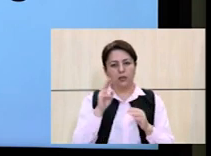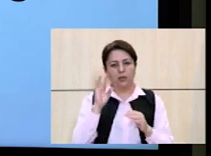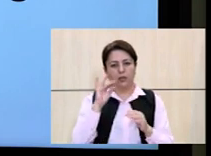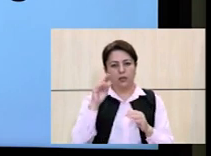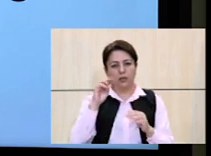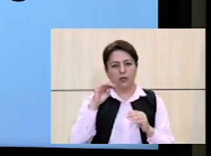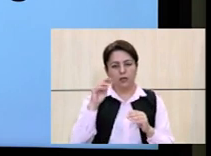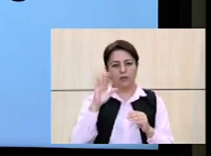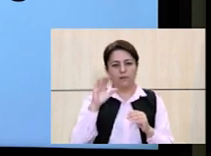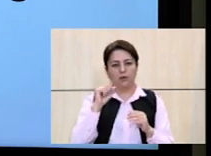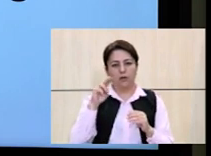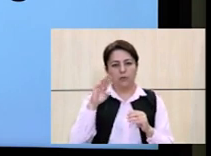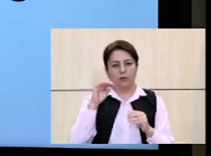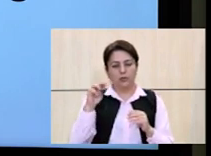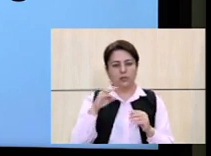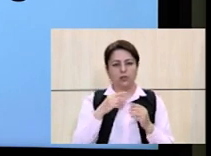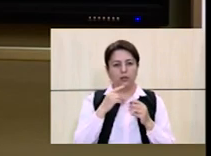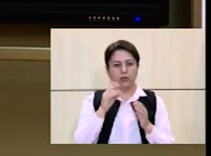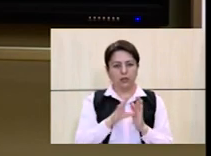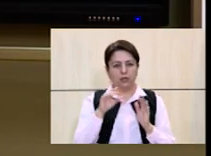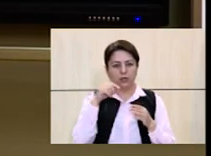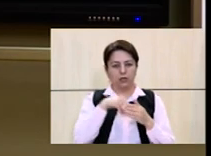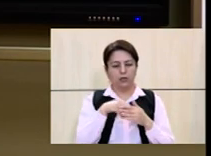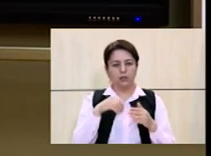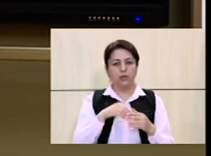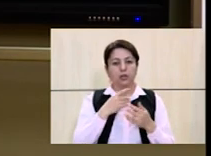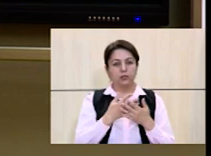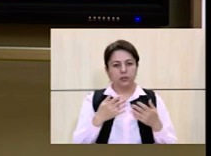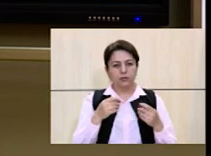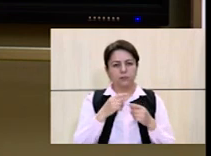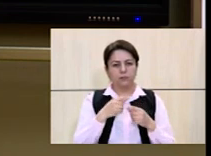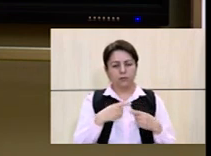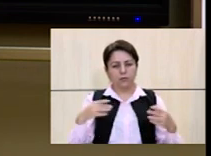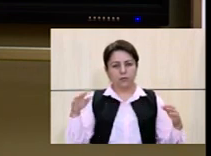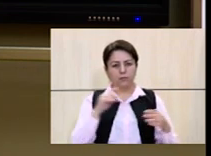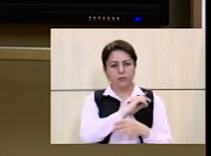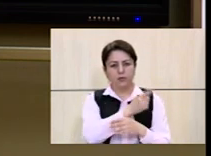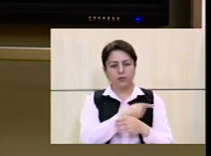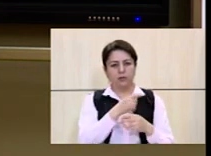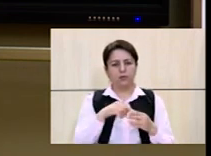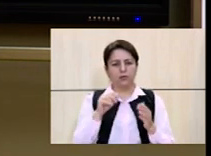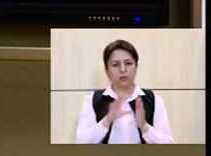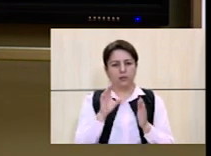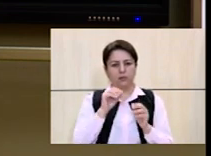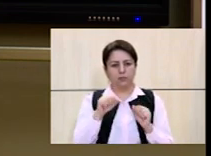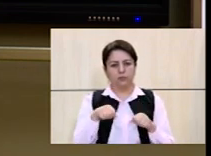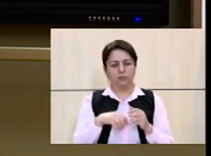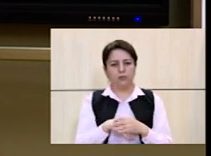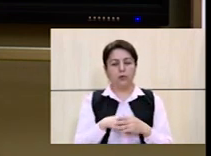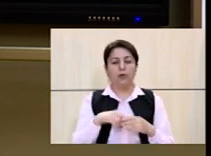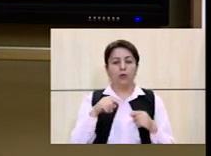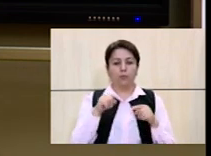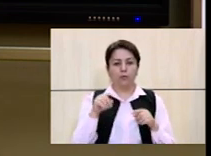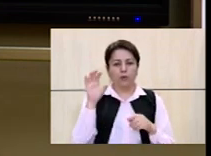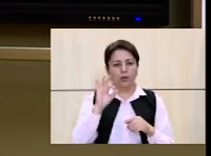potensial energiya kiradi. Jism bir vaqtning o'zida bir nechta energiyaga ega bo'lishi mumkin. Bu haqda keyingi mavzularda yana